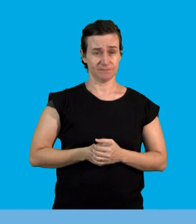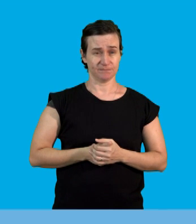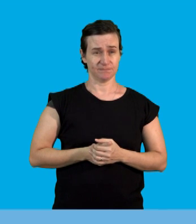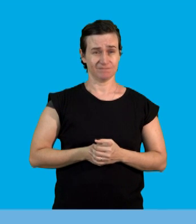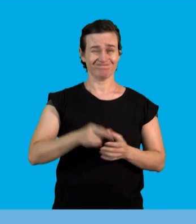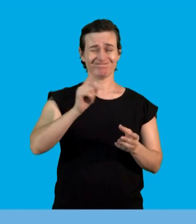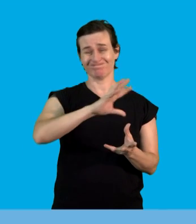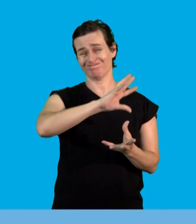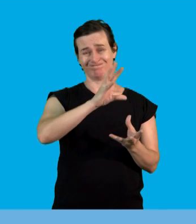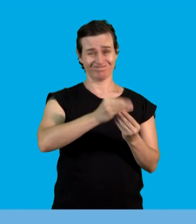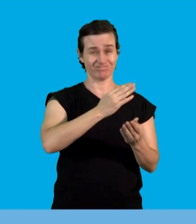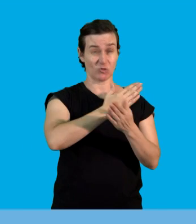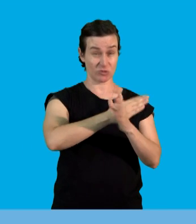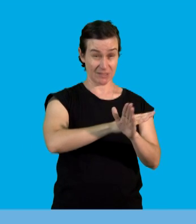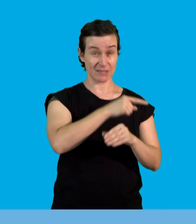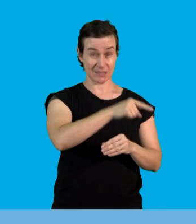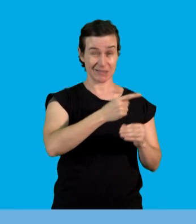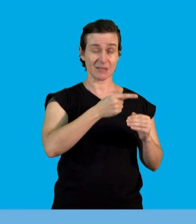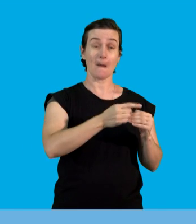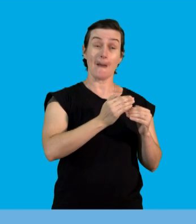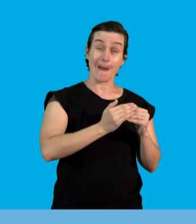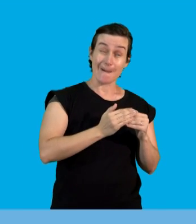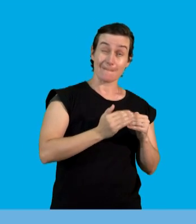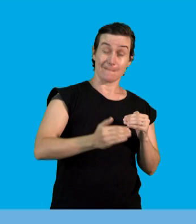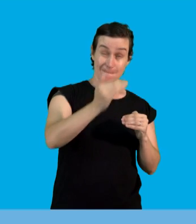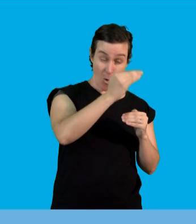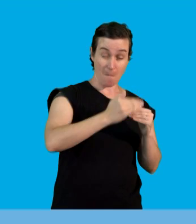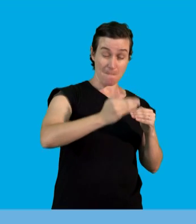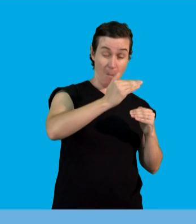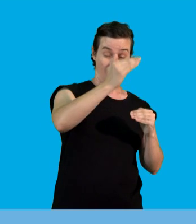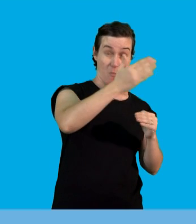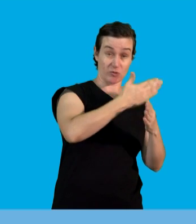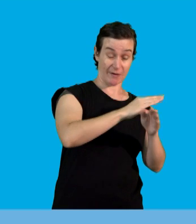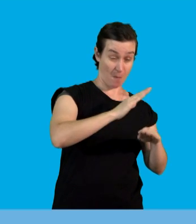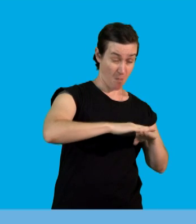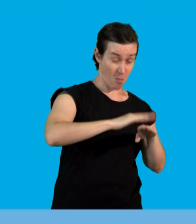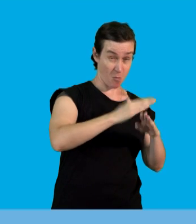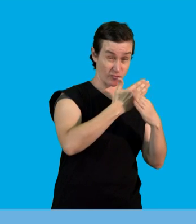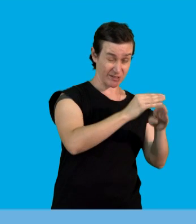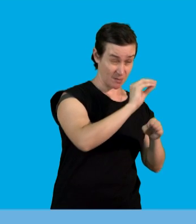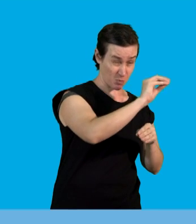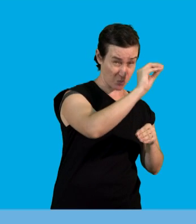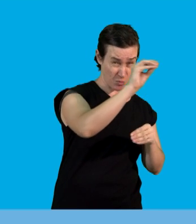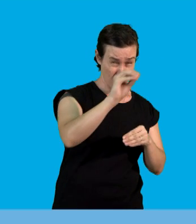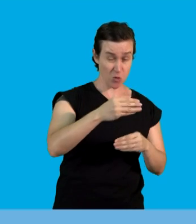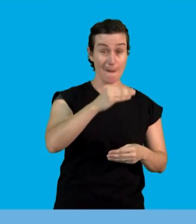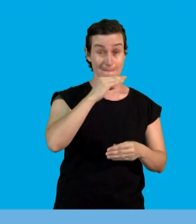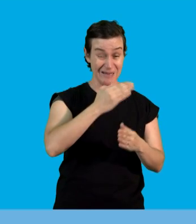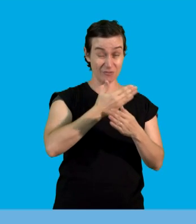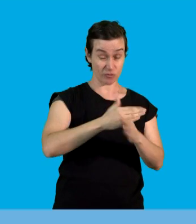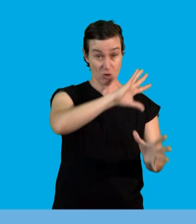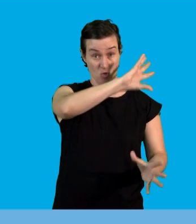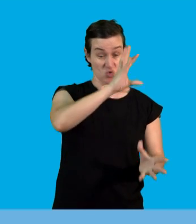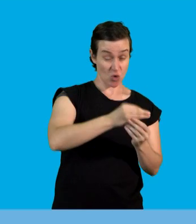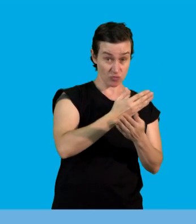current, the total resistance increases with every addition of a resistor in series. So the more we add resistors in